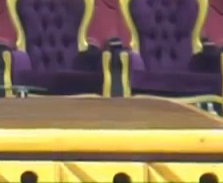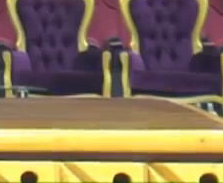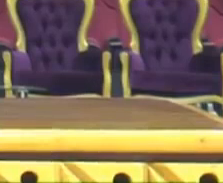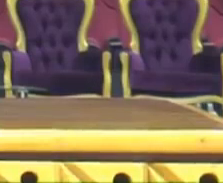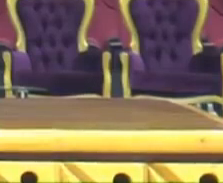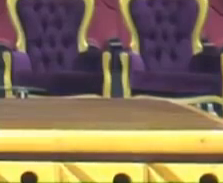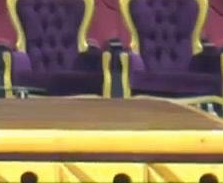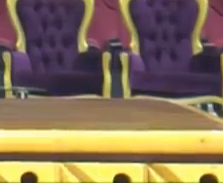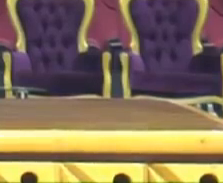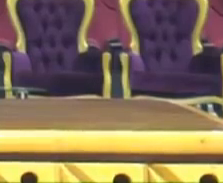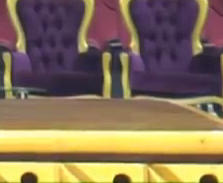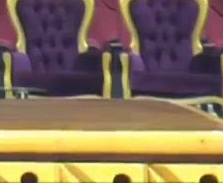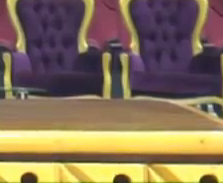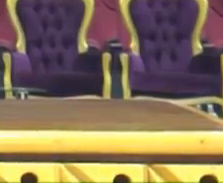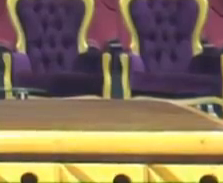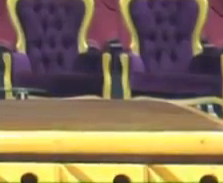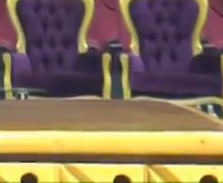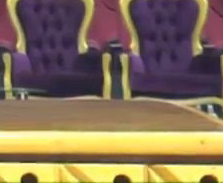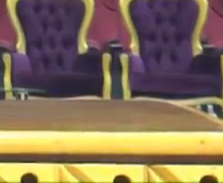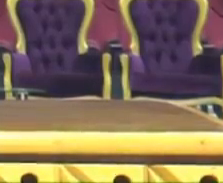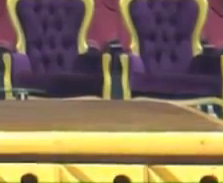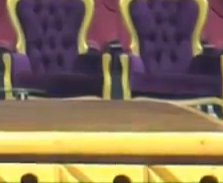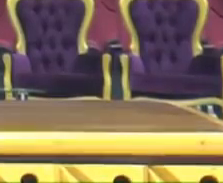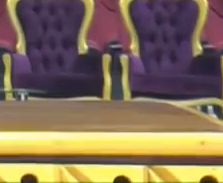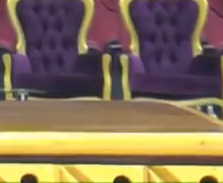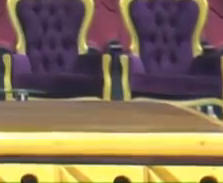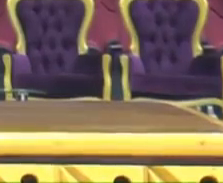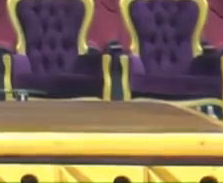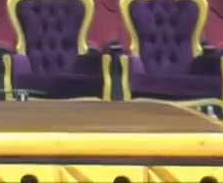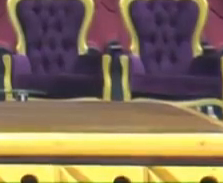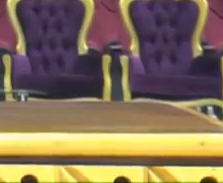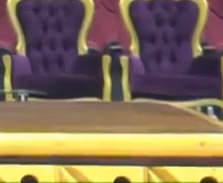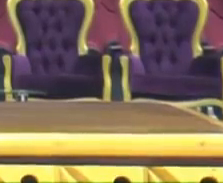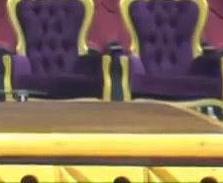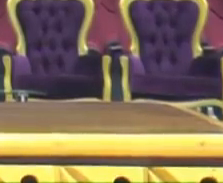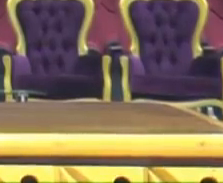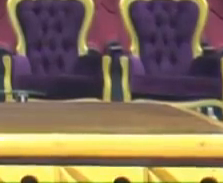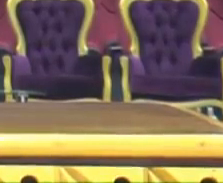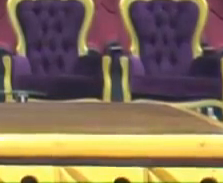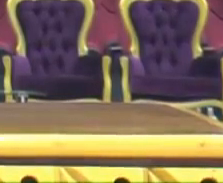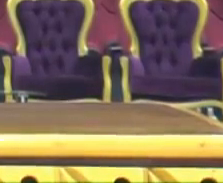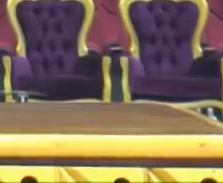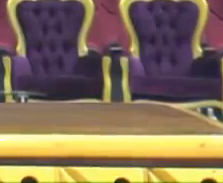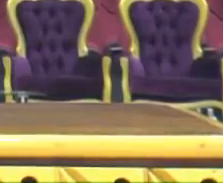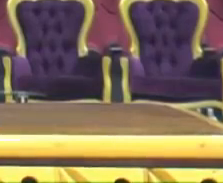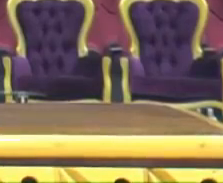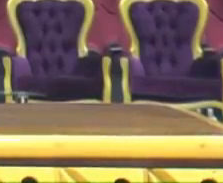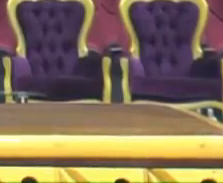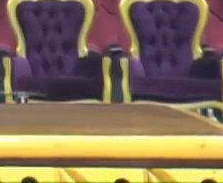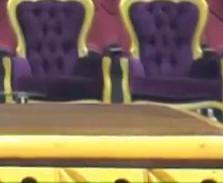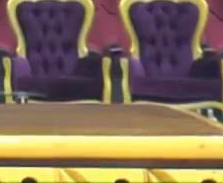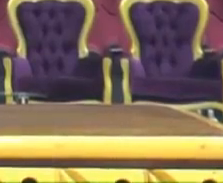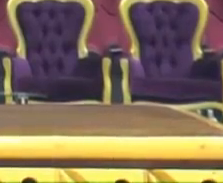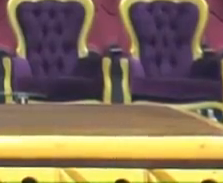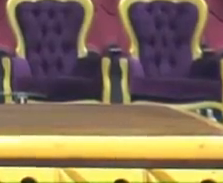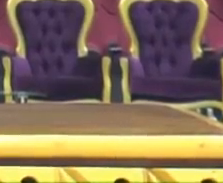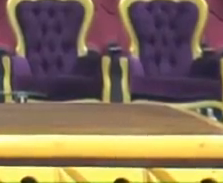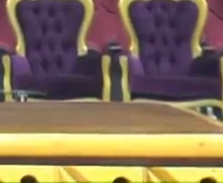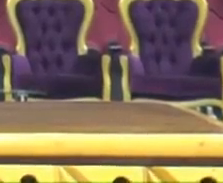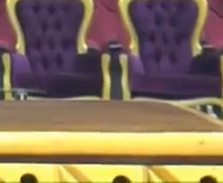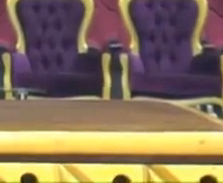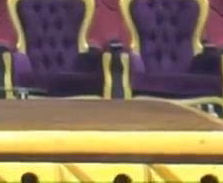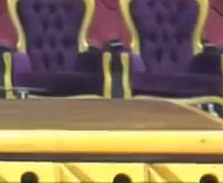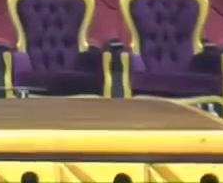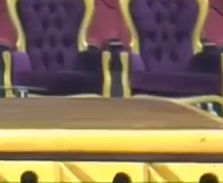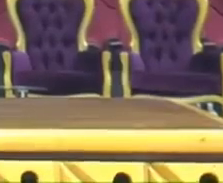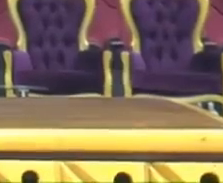interpreted, Damsel, I say unto thee, arise. And